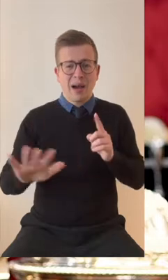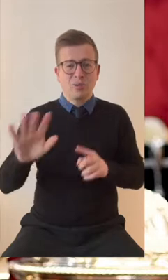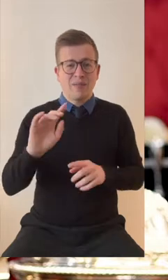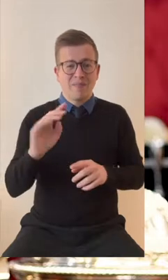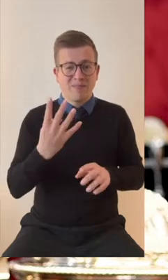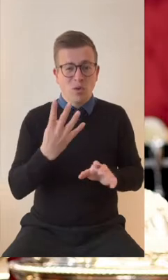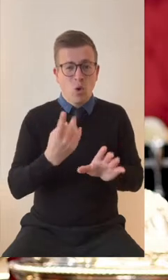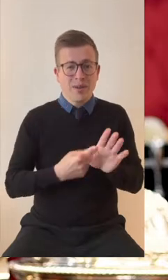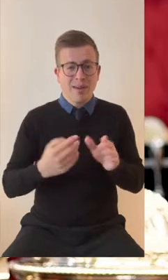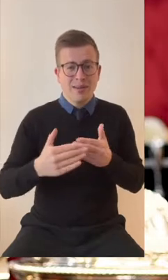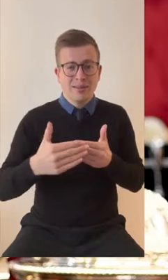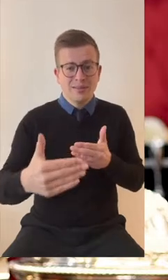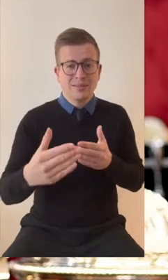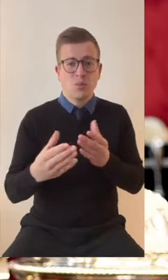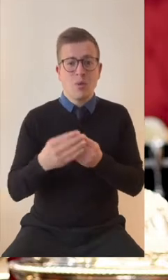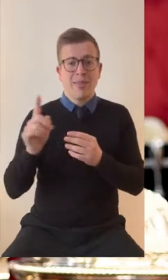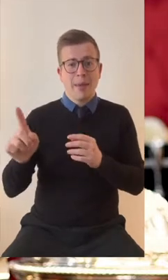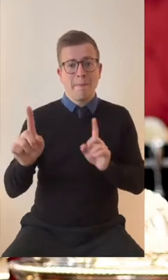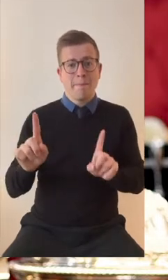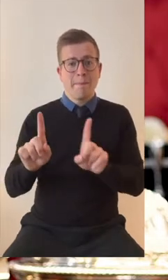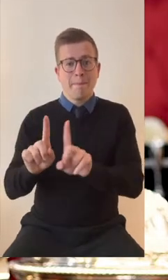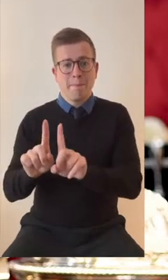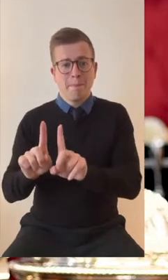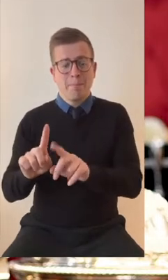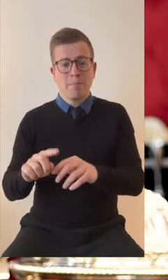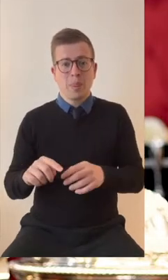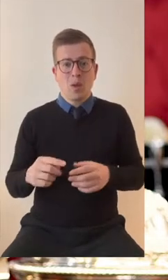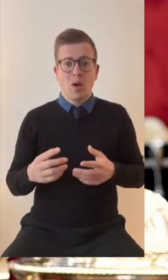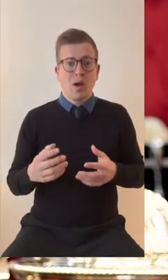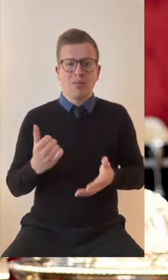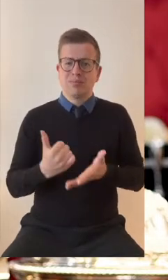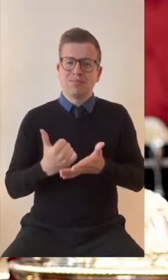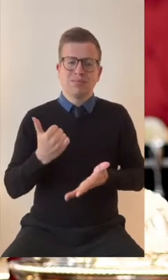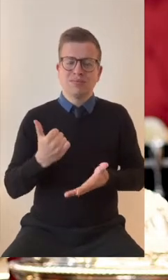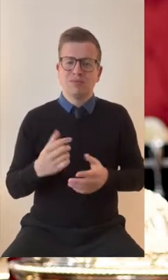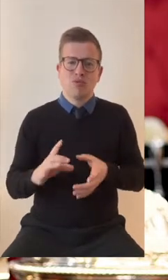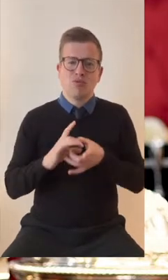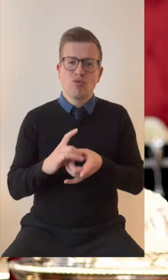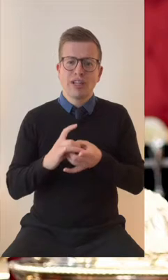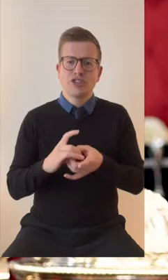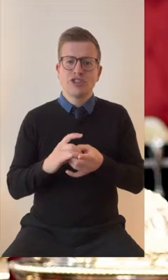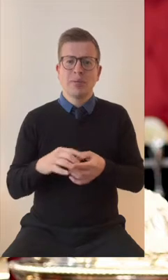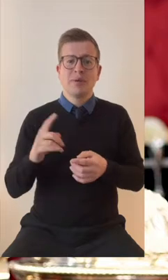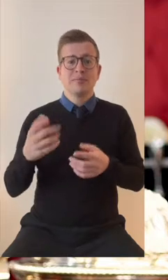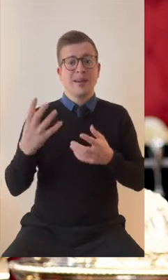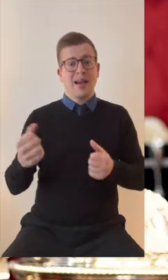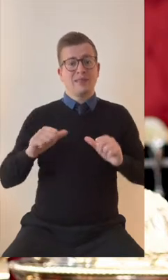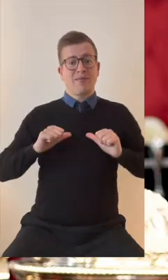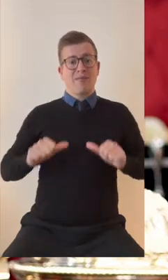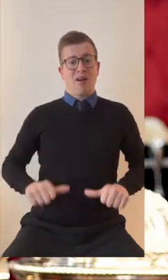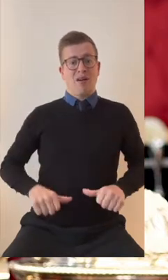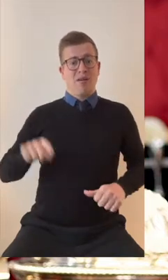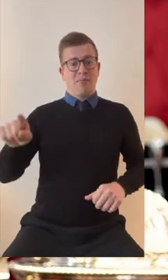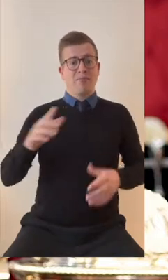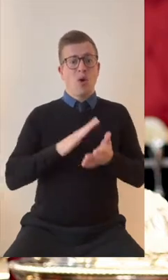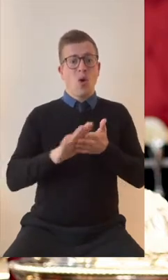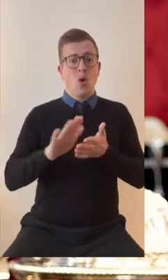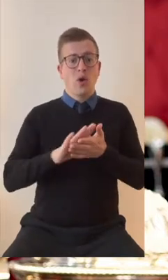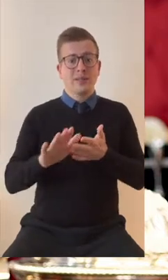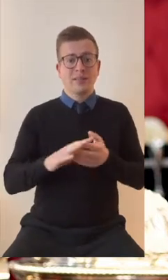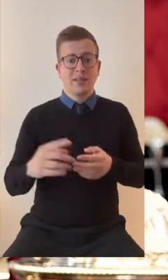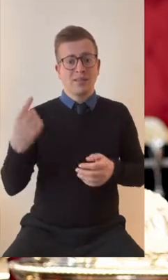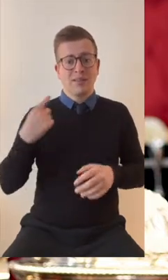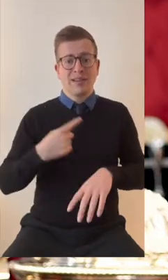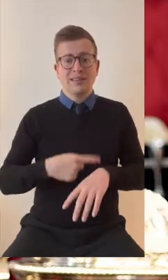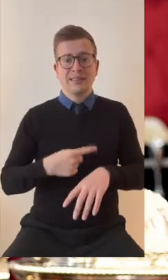him. And we had a really good relationship, and he had the farm in Hollington at the time, and I